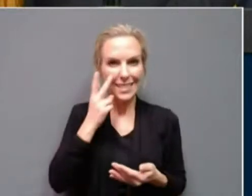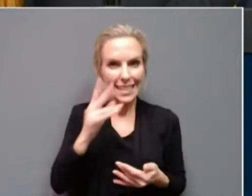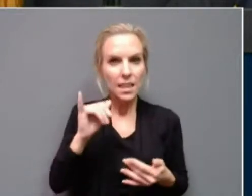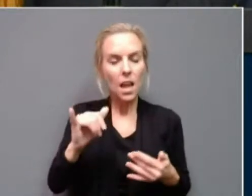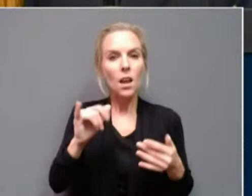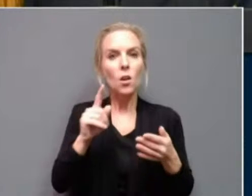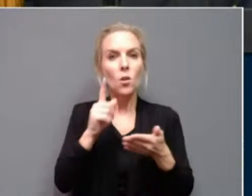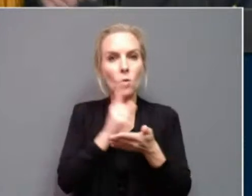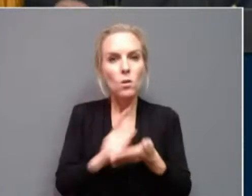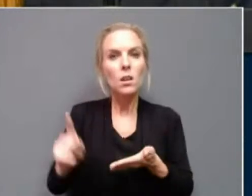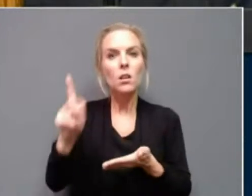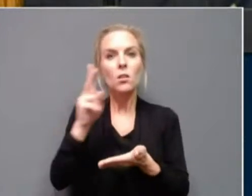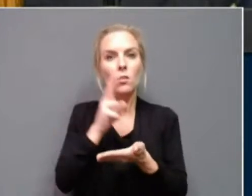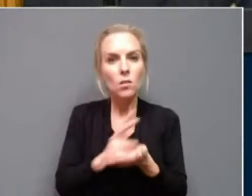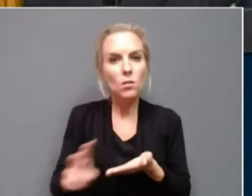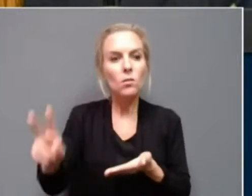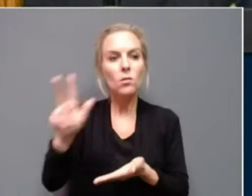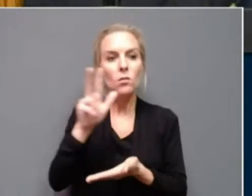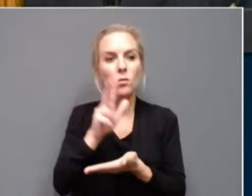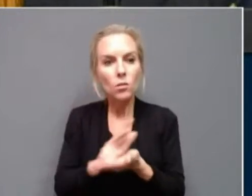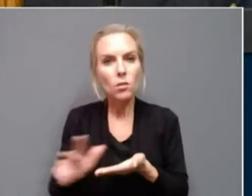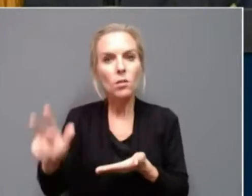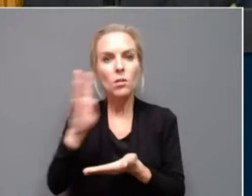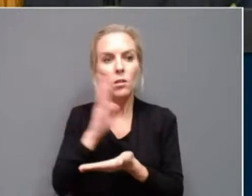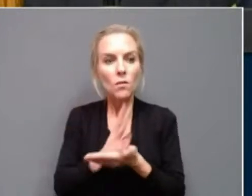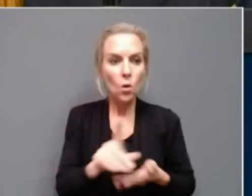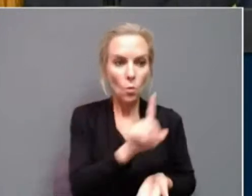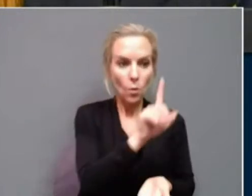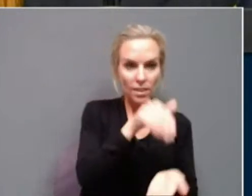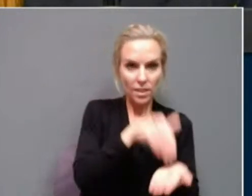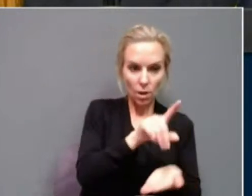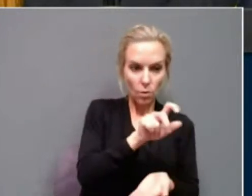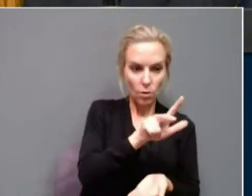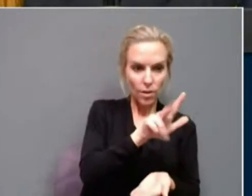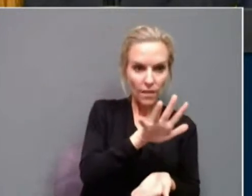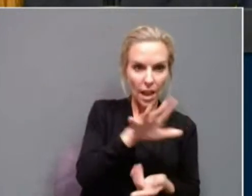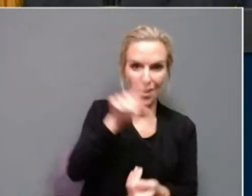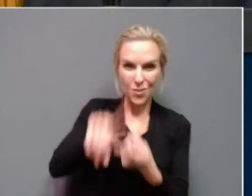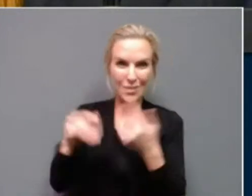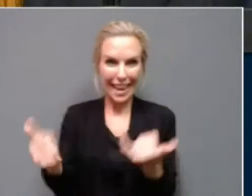gone from 1,135 cases to 14,000.